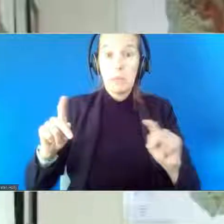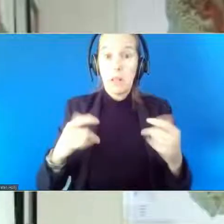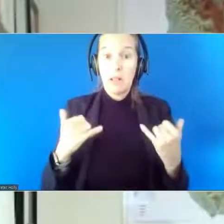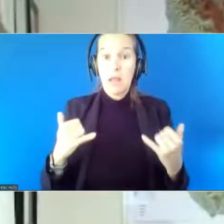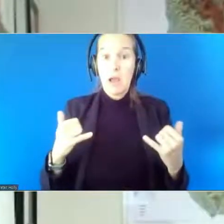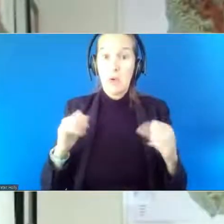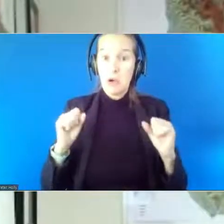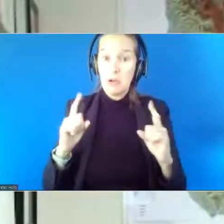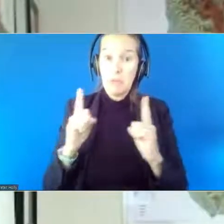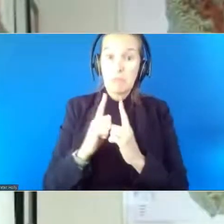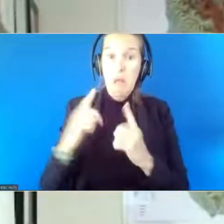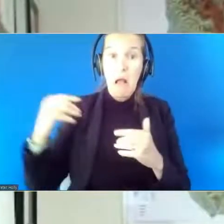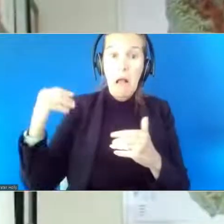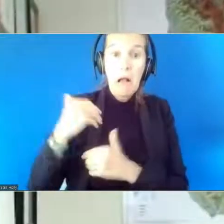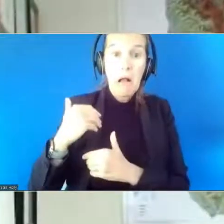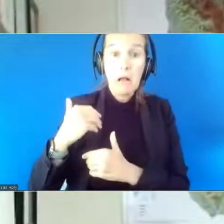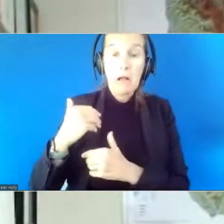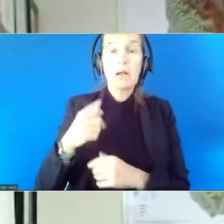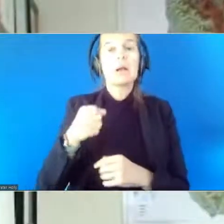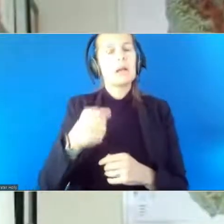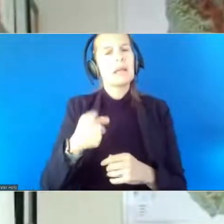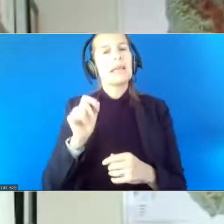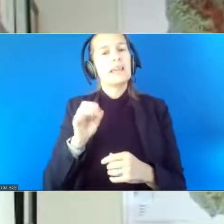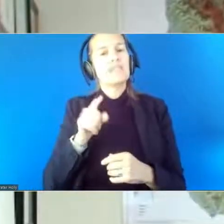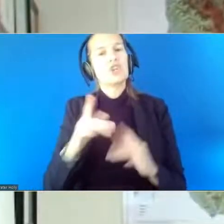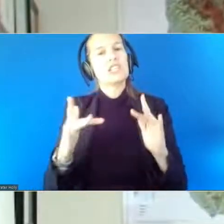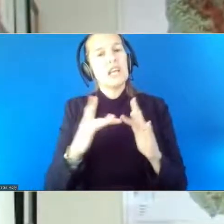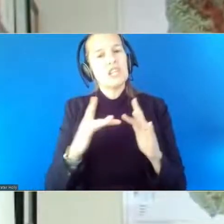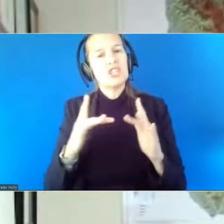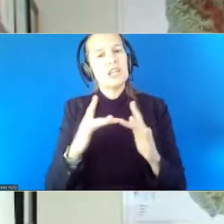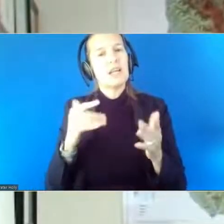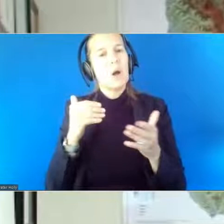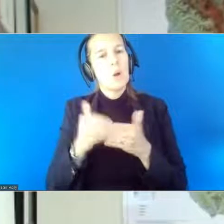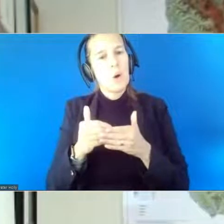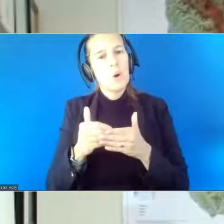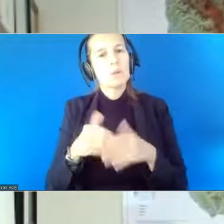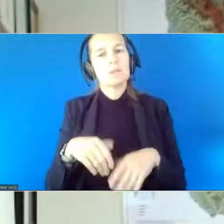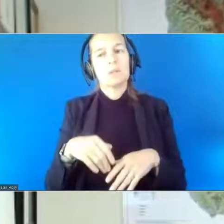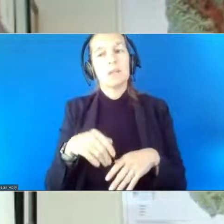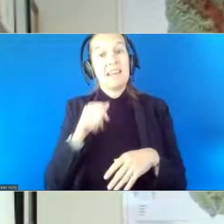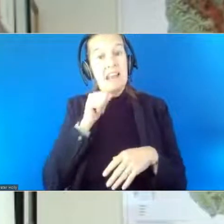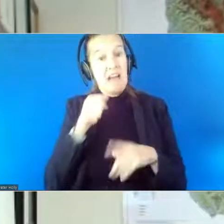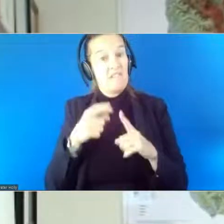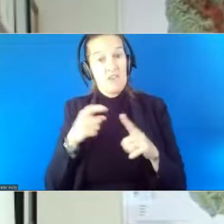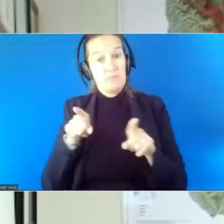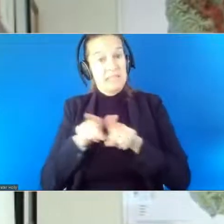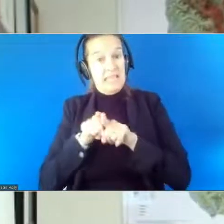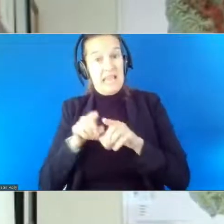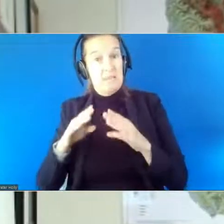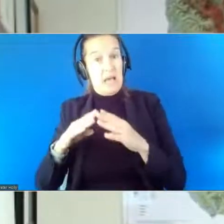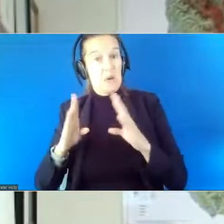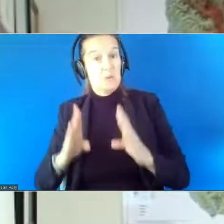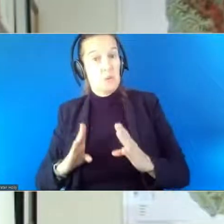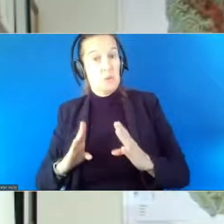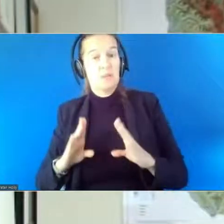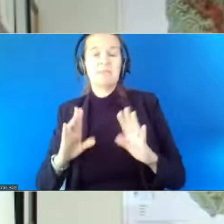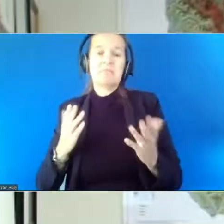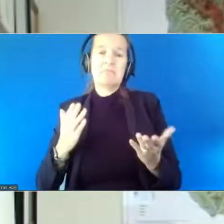You know, if you're touching, you're close, and if you're not in the same household, it's probably not advisable.